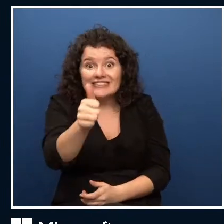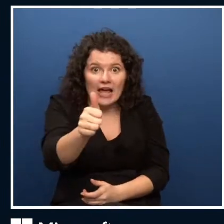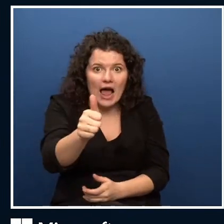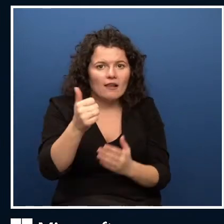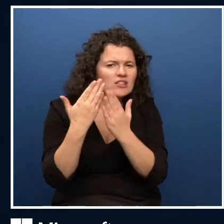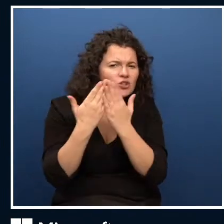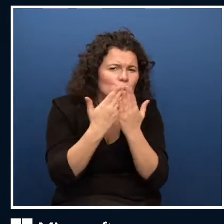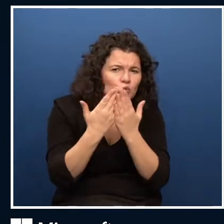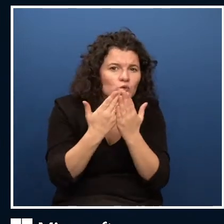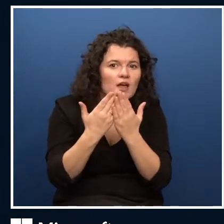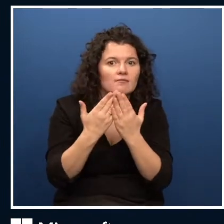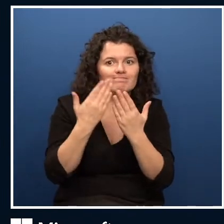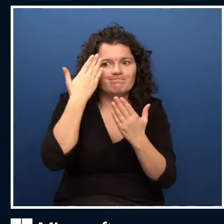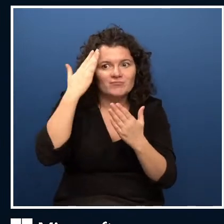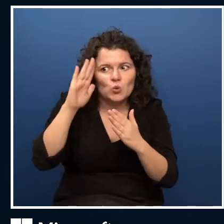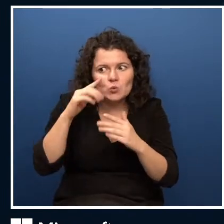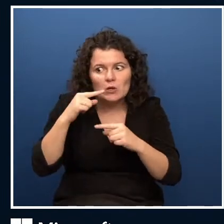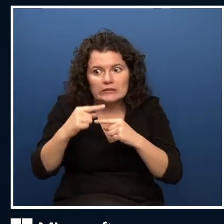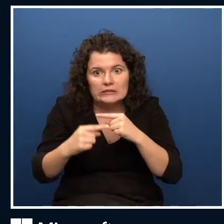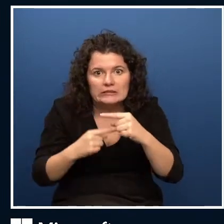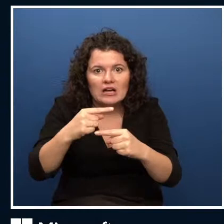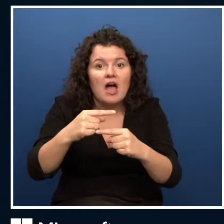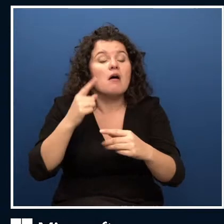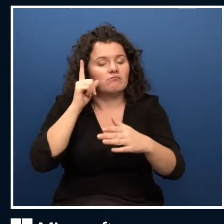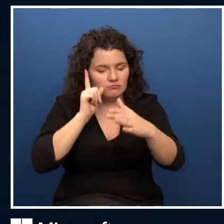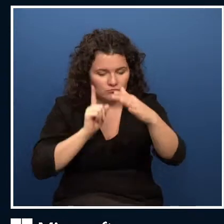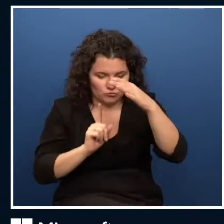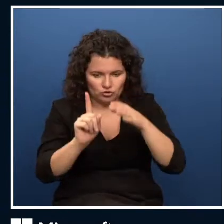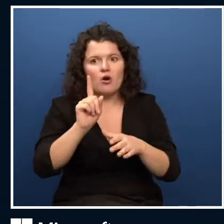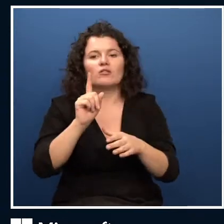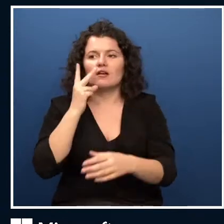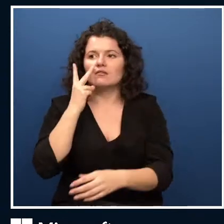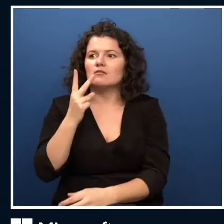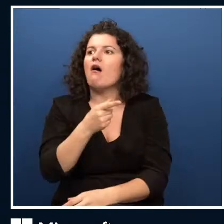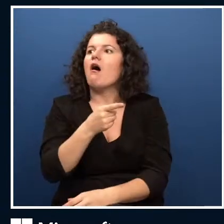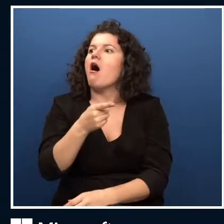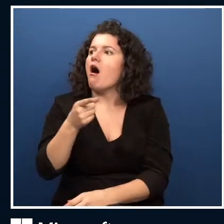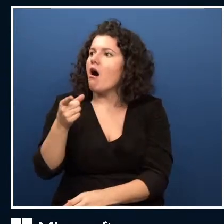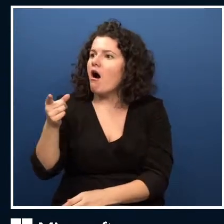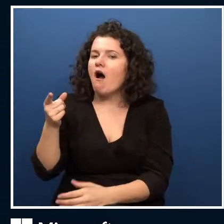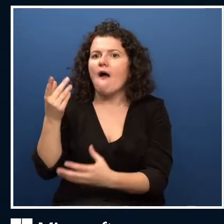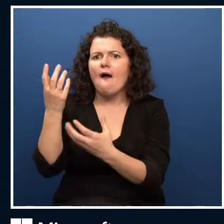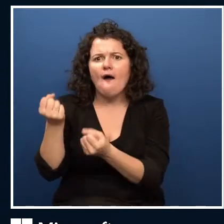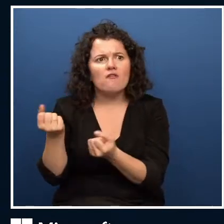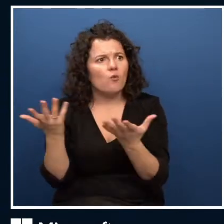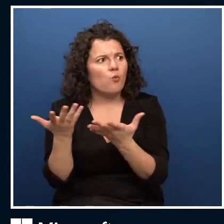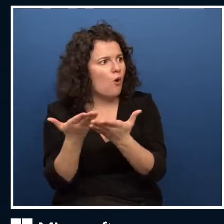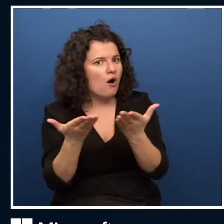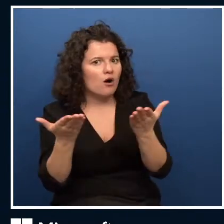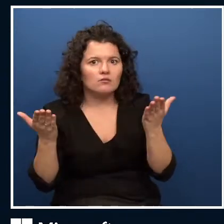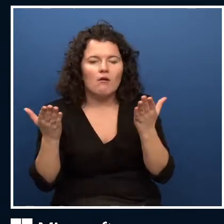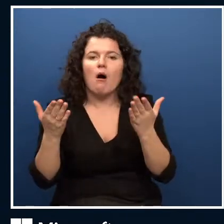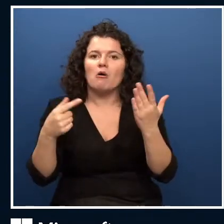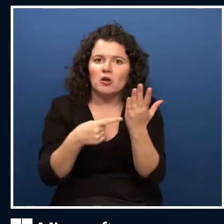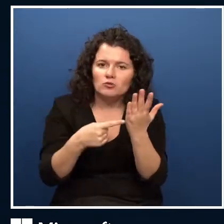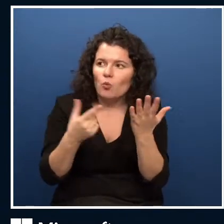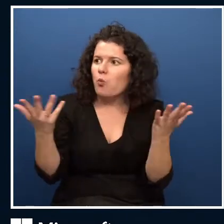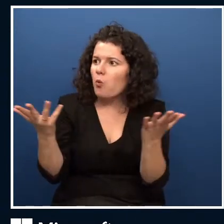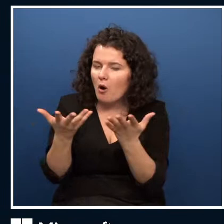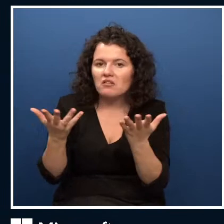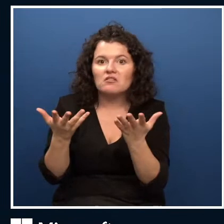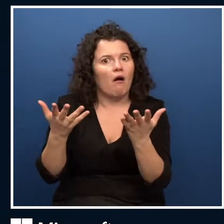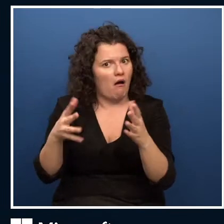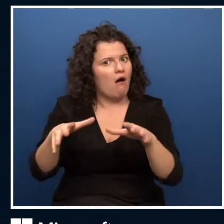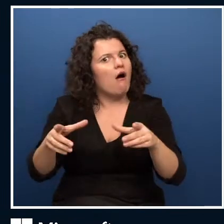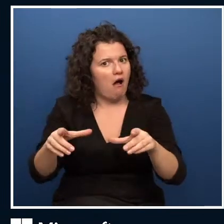progress and what is the state of the art algorithms that are being used in the world. So definitely that gives you a gateway. Yeah,